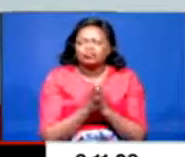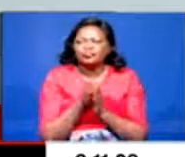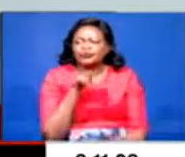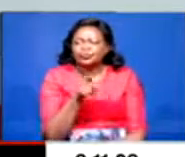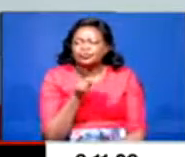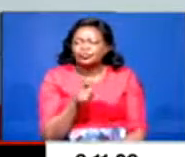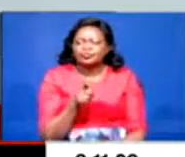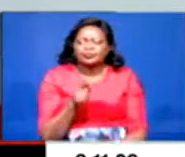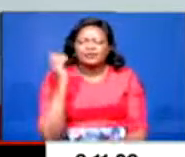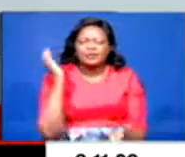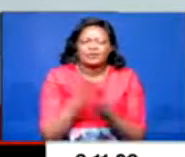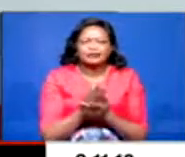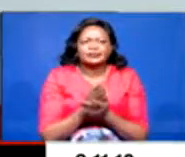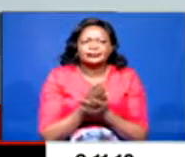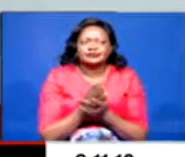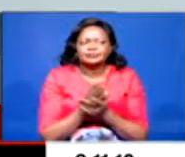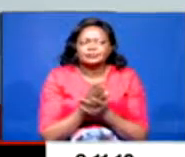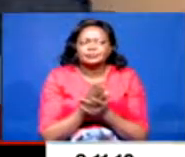verified.